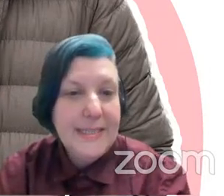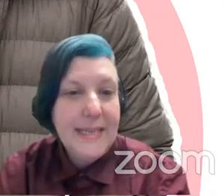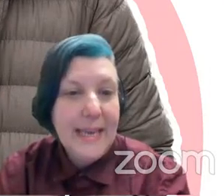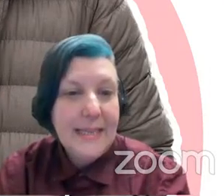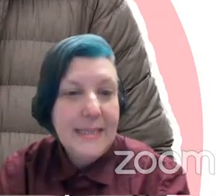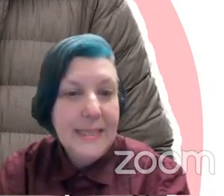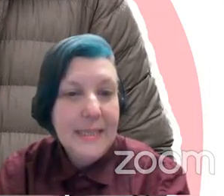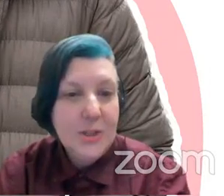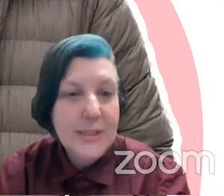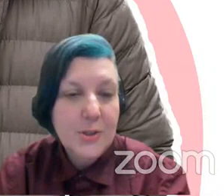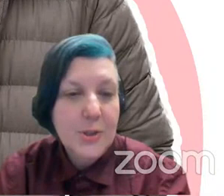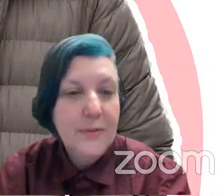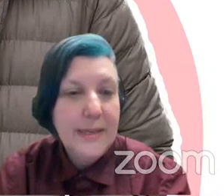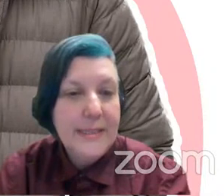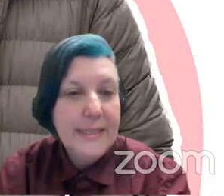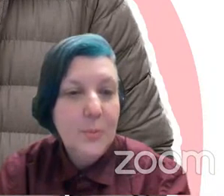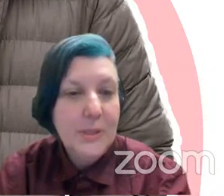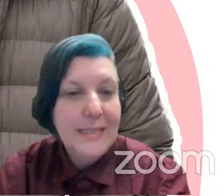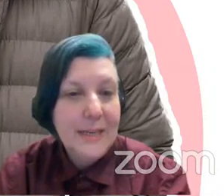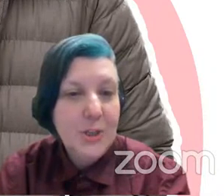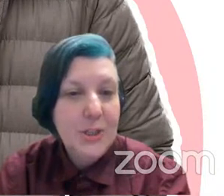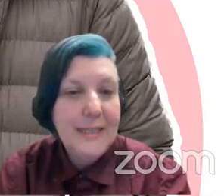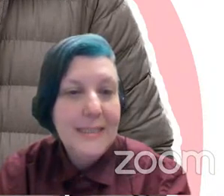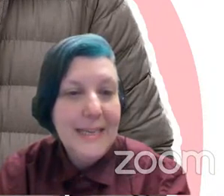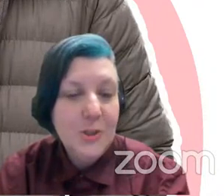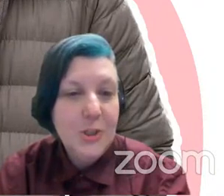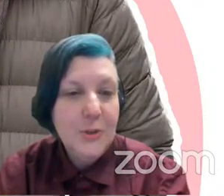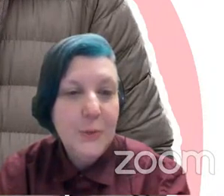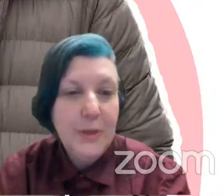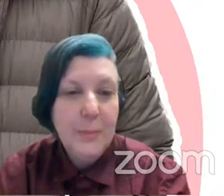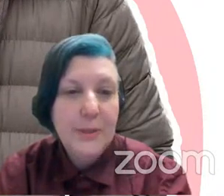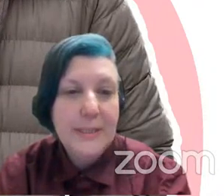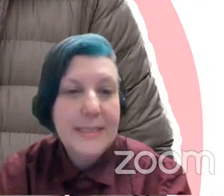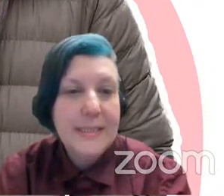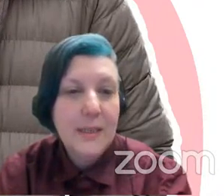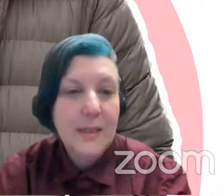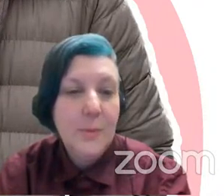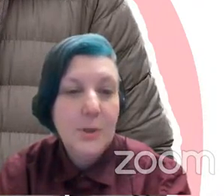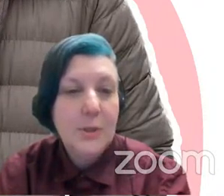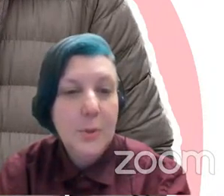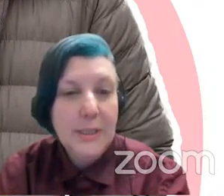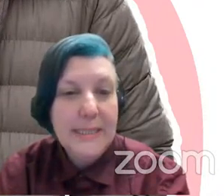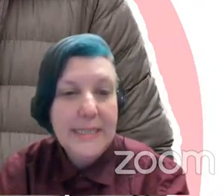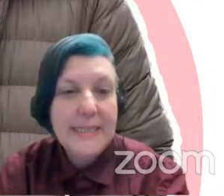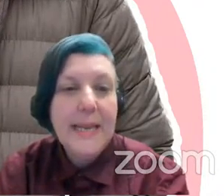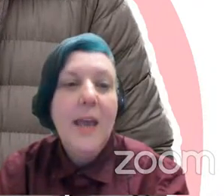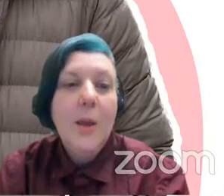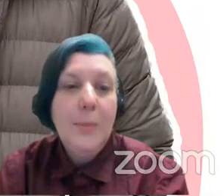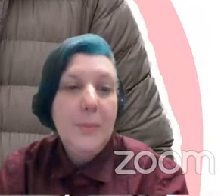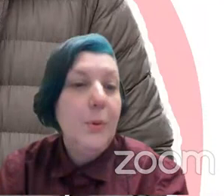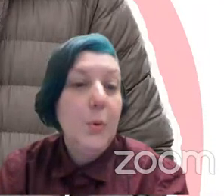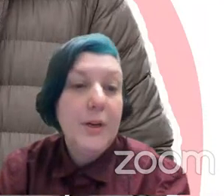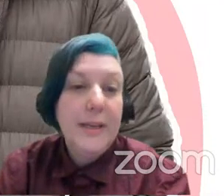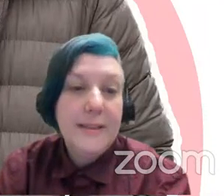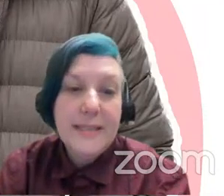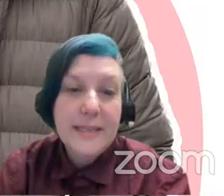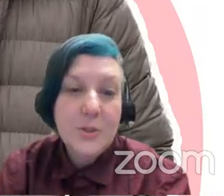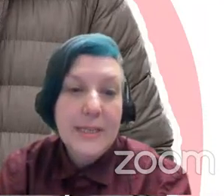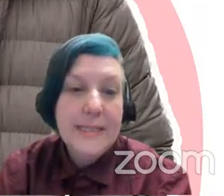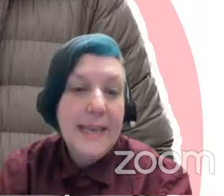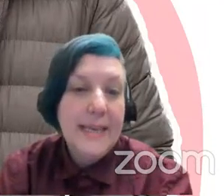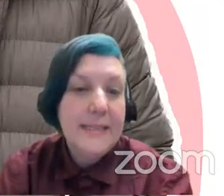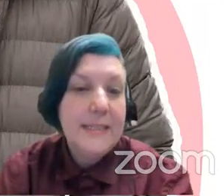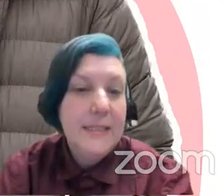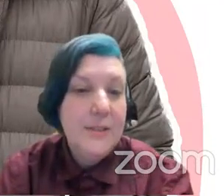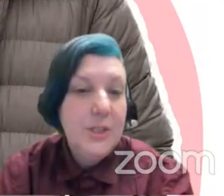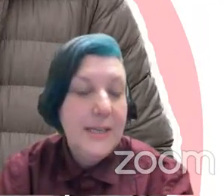Mateo organizes at the intersection of ending criminalization and detention for immigrant communities, people who are in the